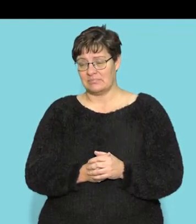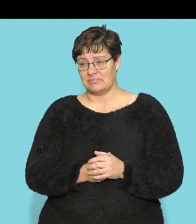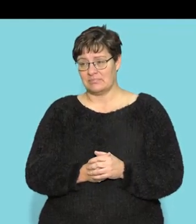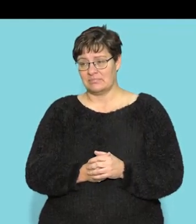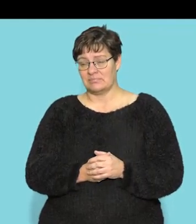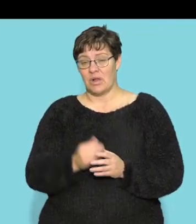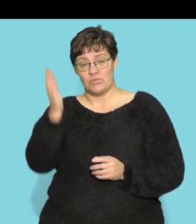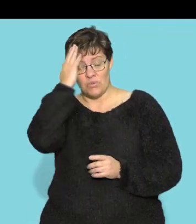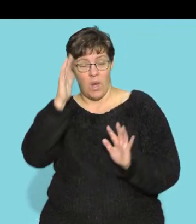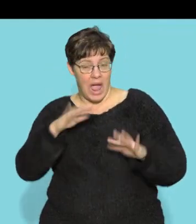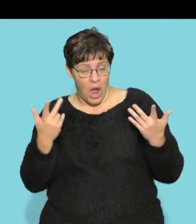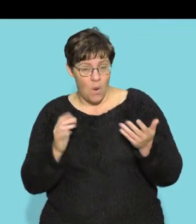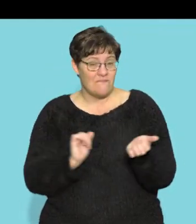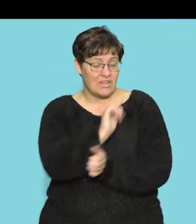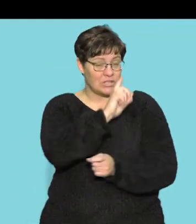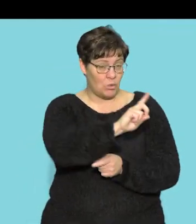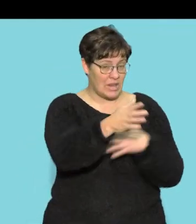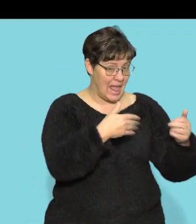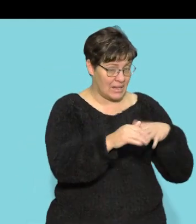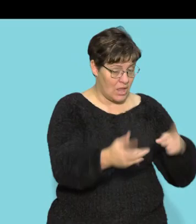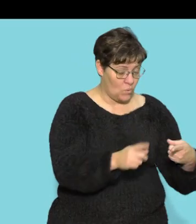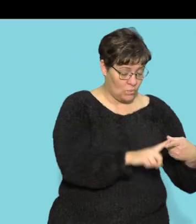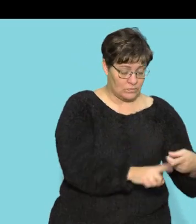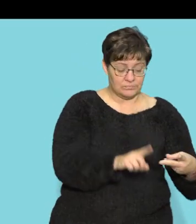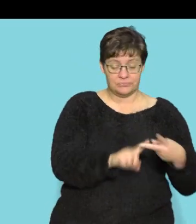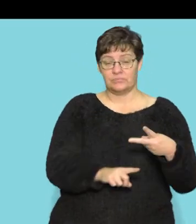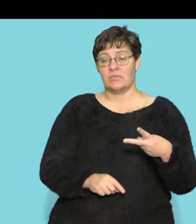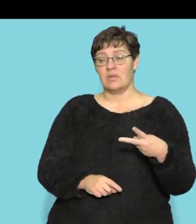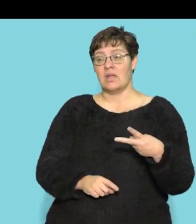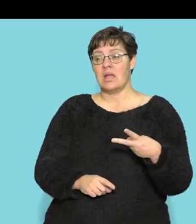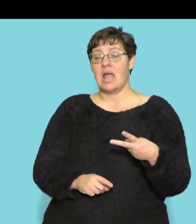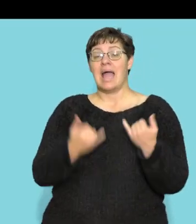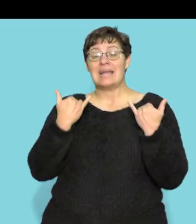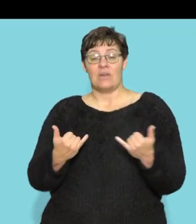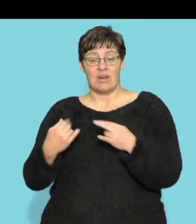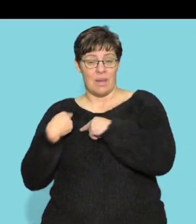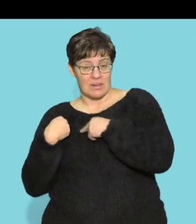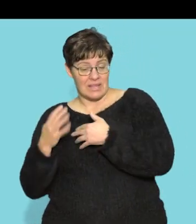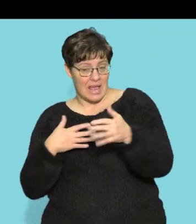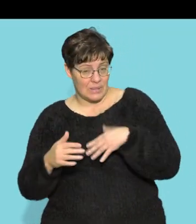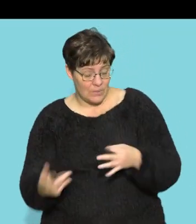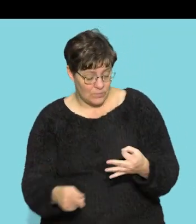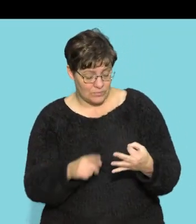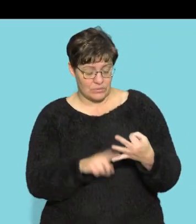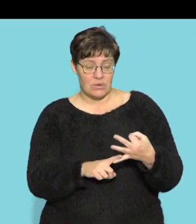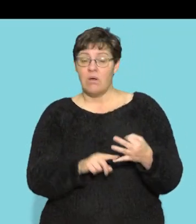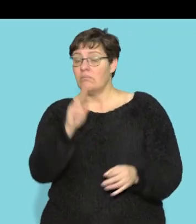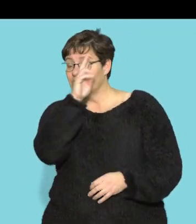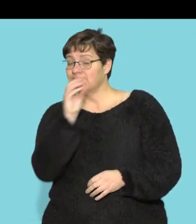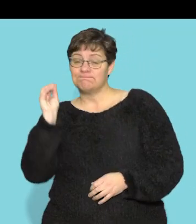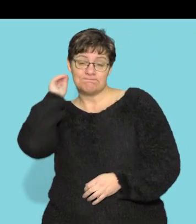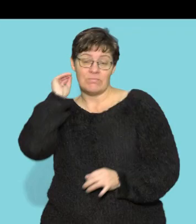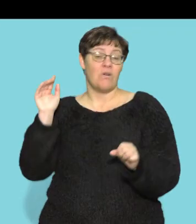know how to deal with your fixed deposit. Know how to deal with your current liabilities. Note that your total